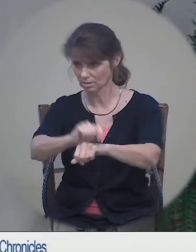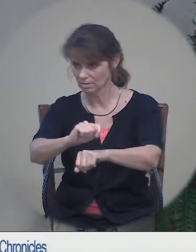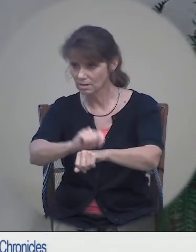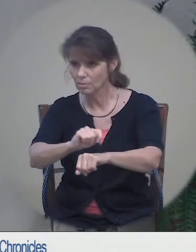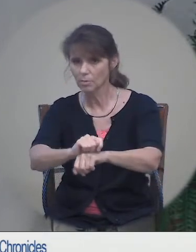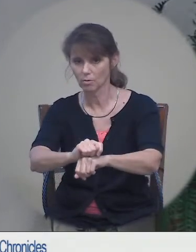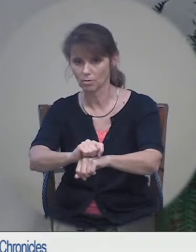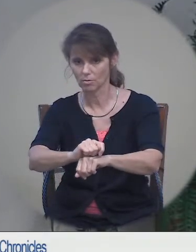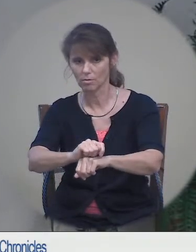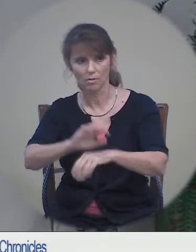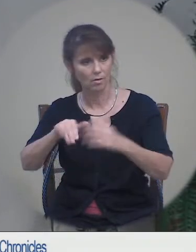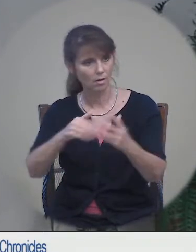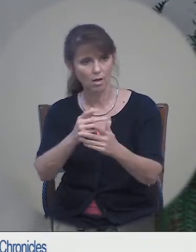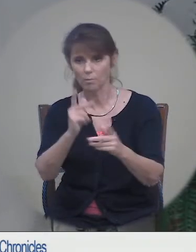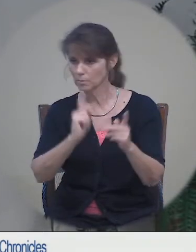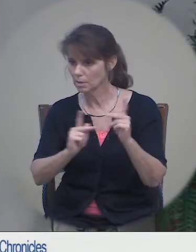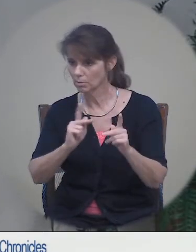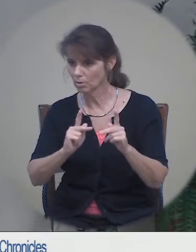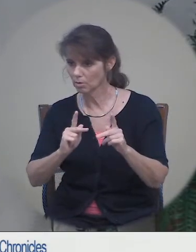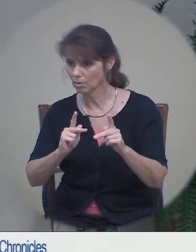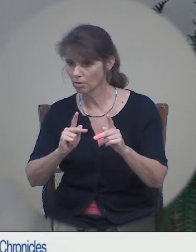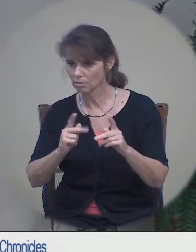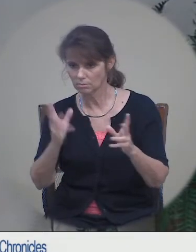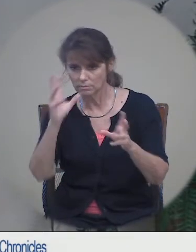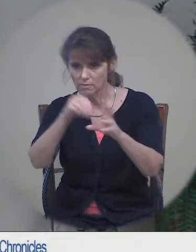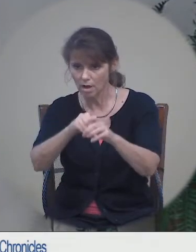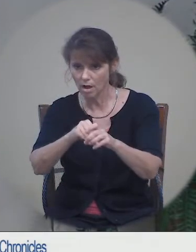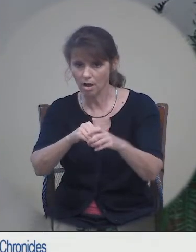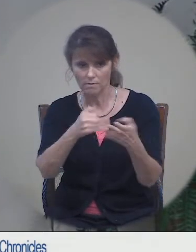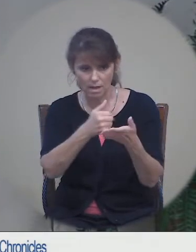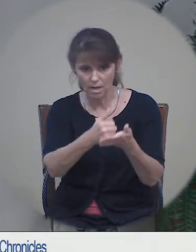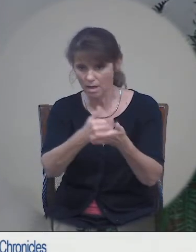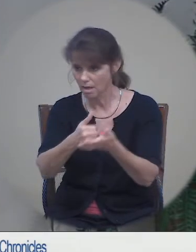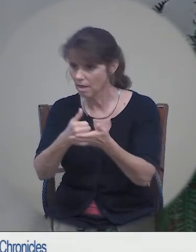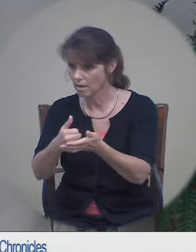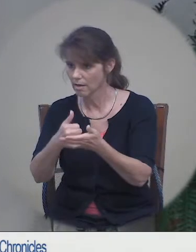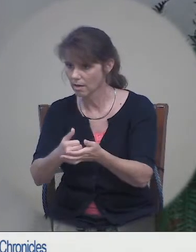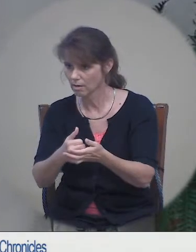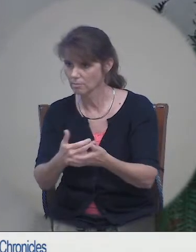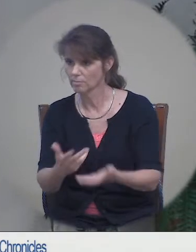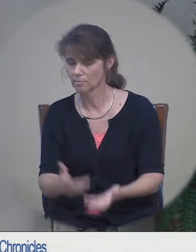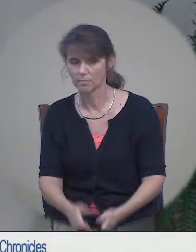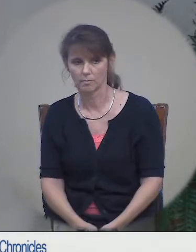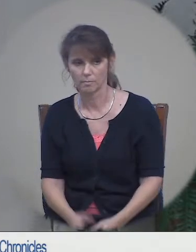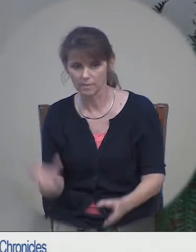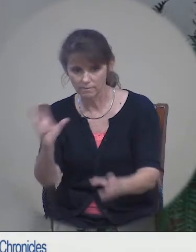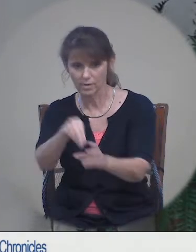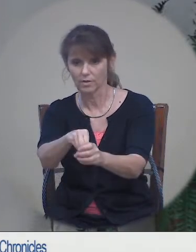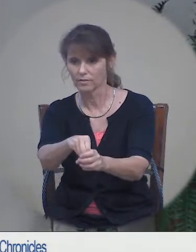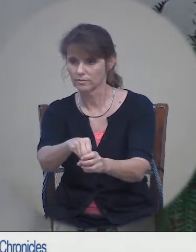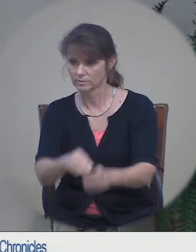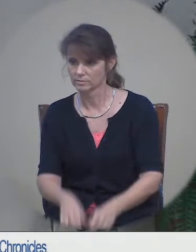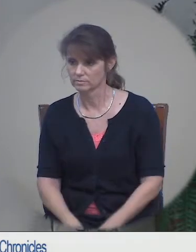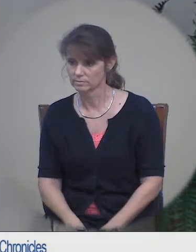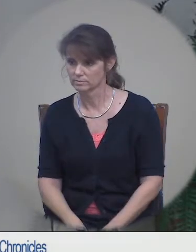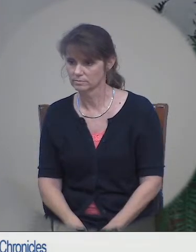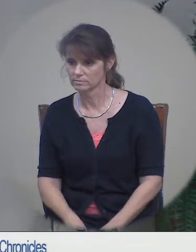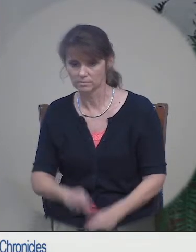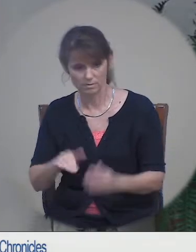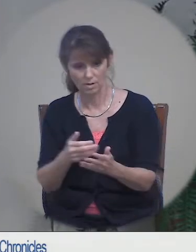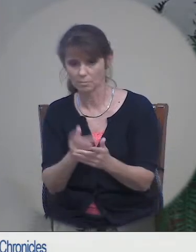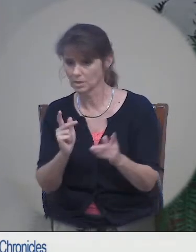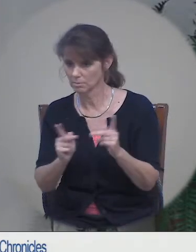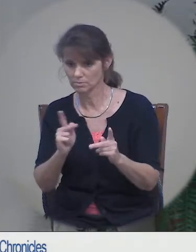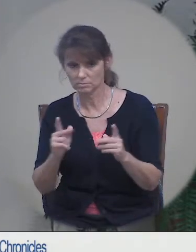worship instruments, all of the building itself, and they just stuck right in and began to do their work.